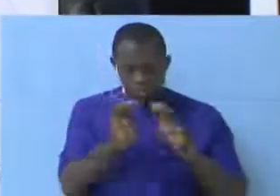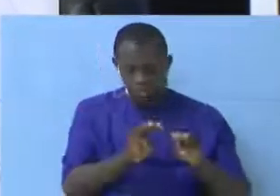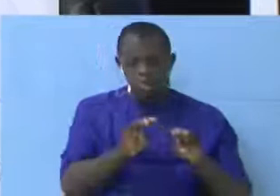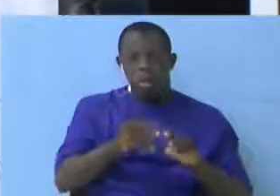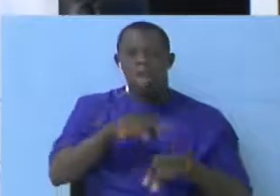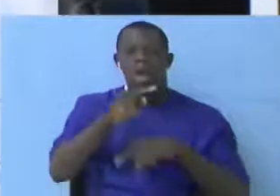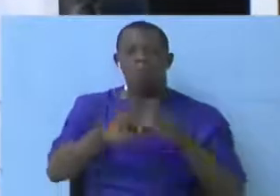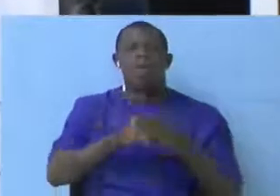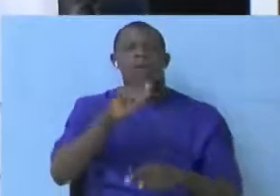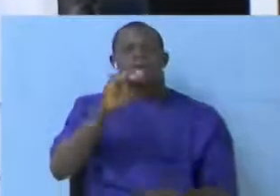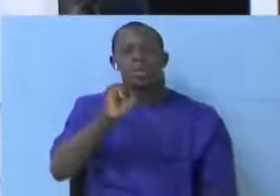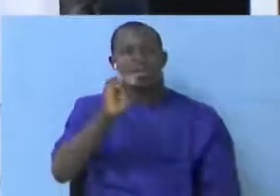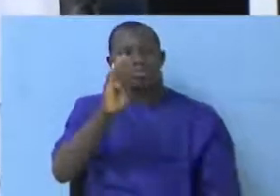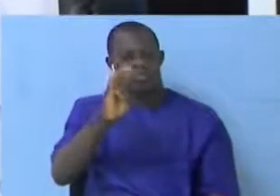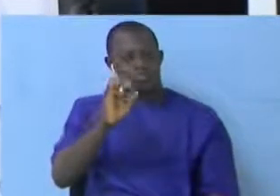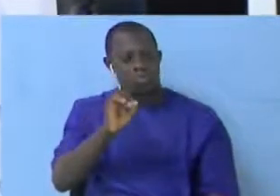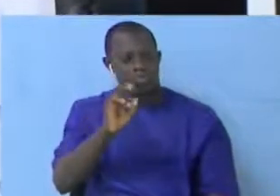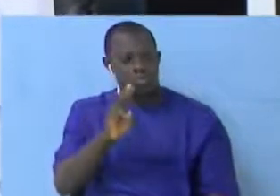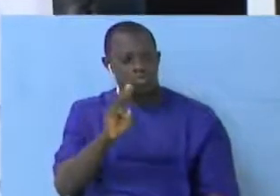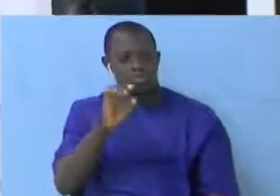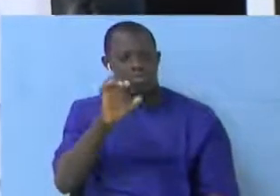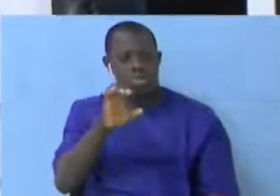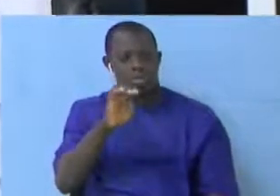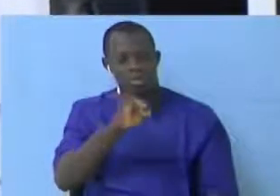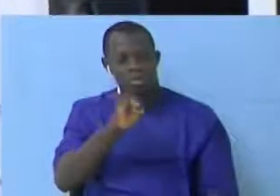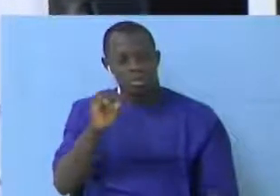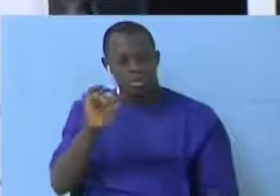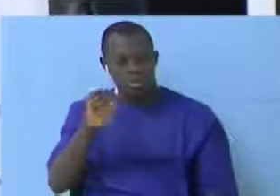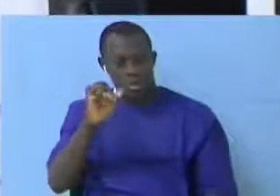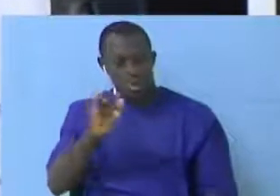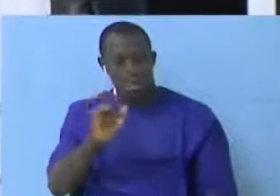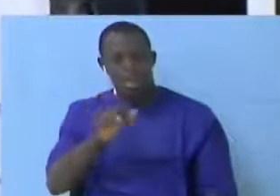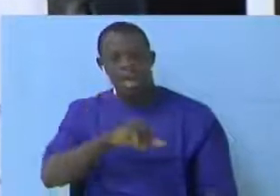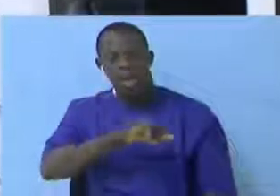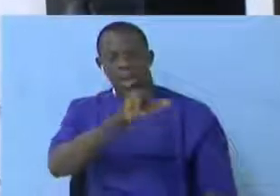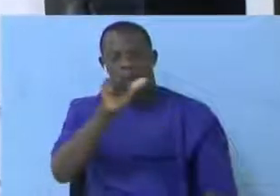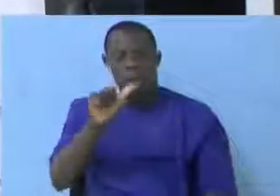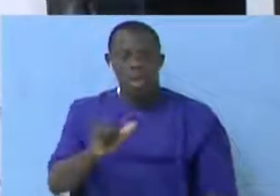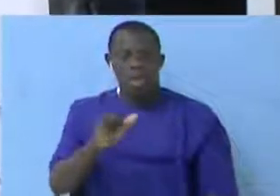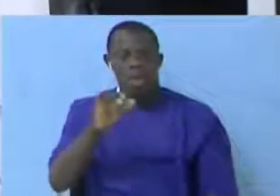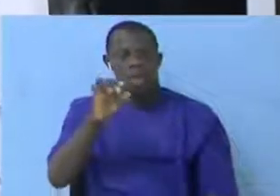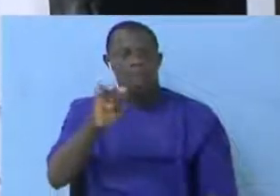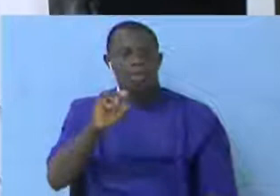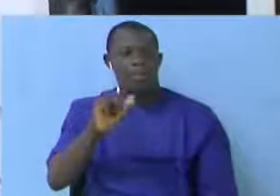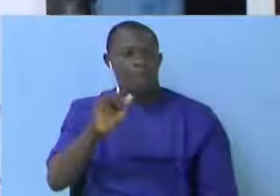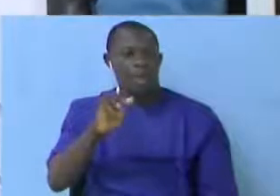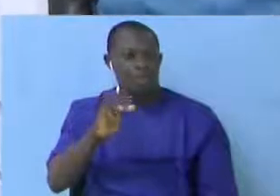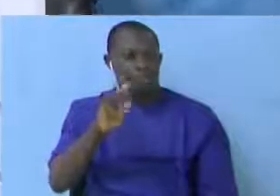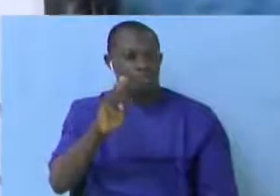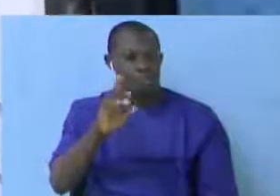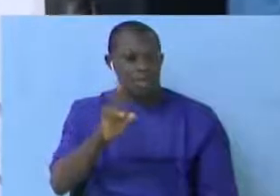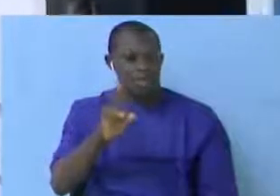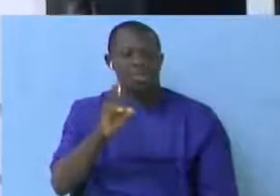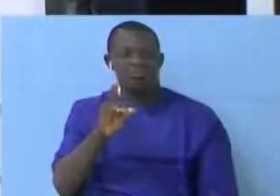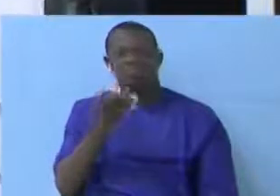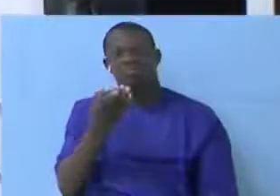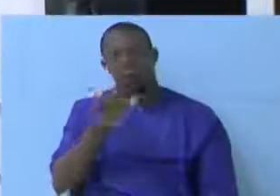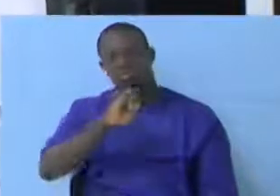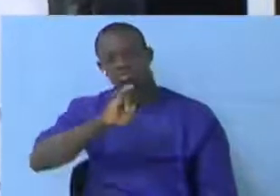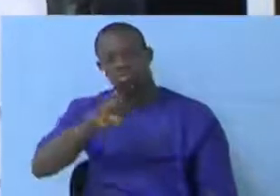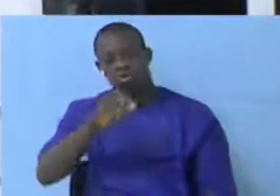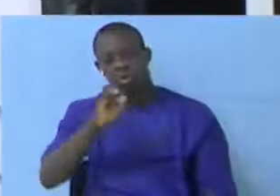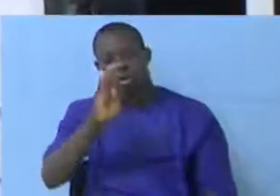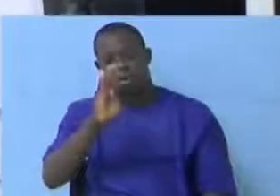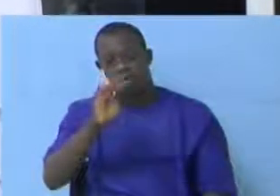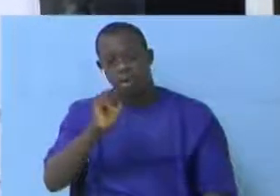If I recollect, you said you brokered or made some arrangement involved in the arrangement of their where